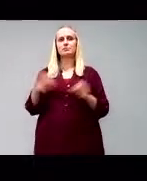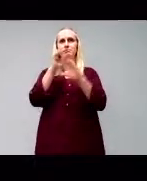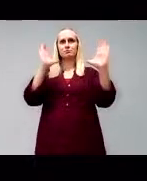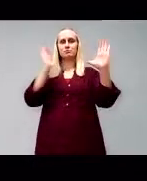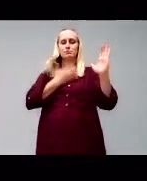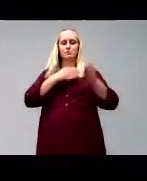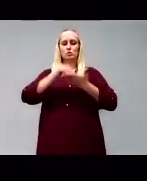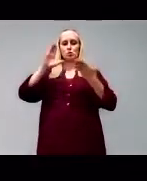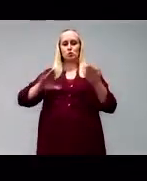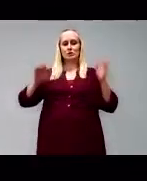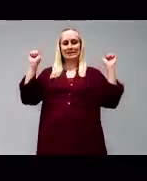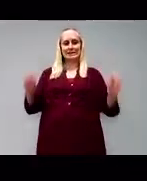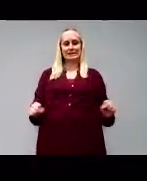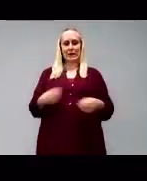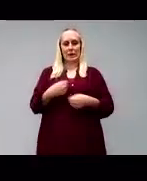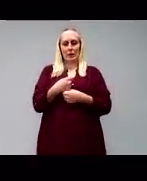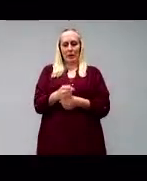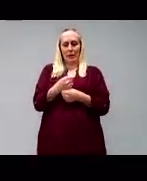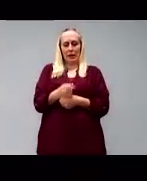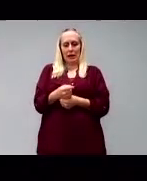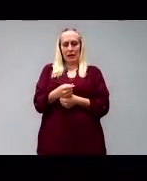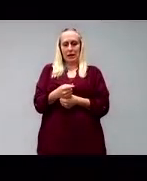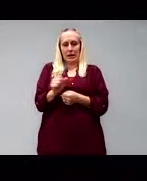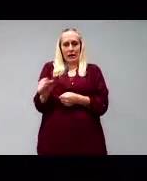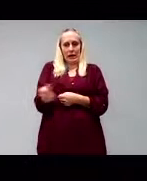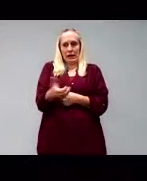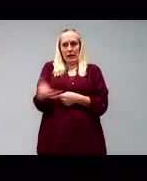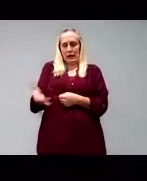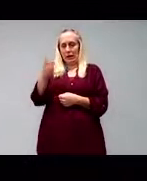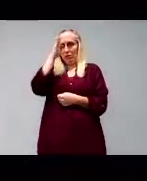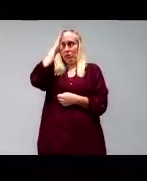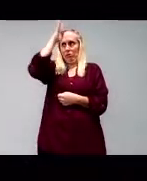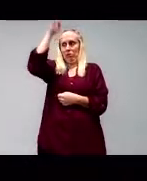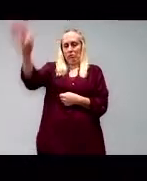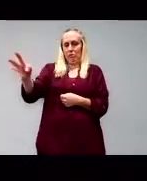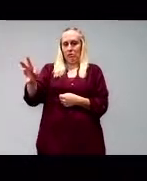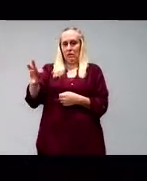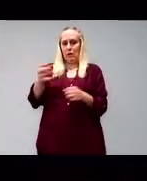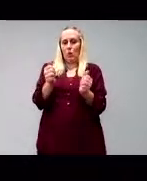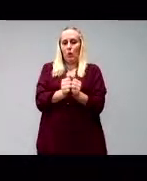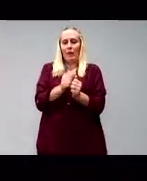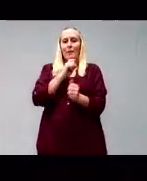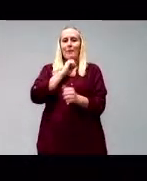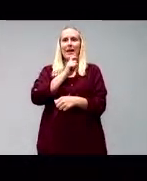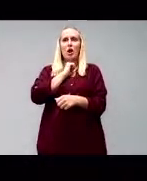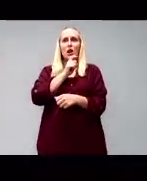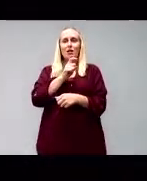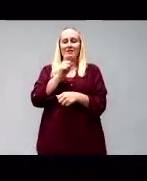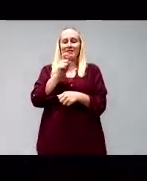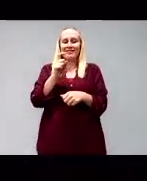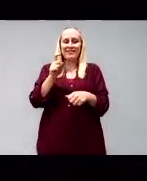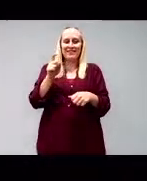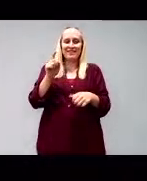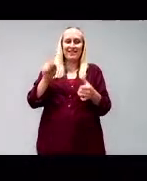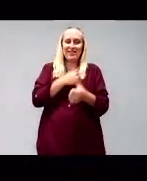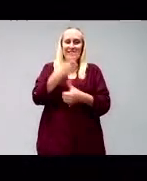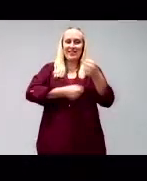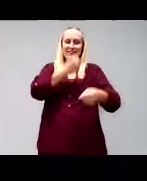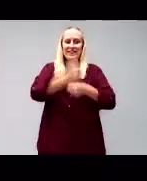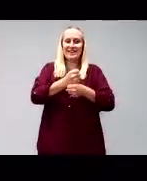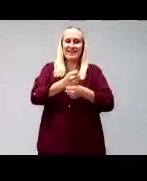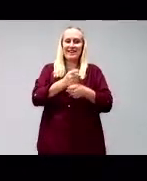can design and fabricate virtually anything you can come up with out of metal. And that first year, we also opened our